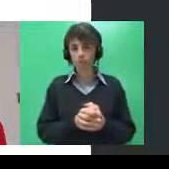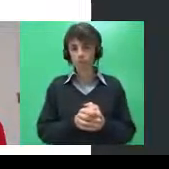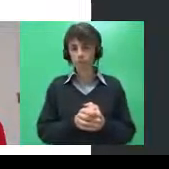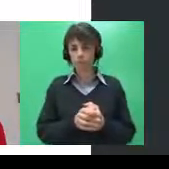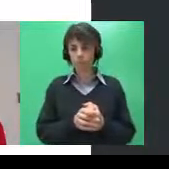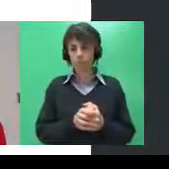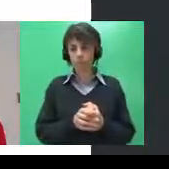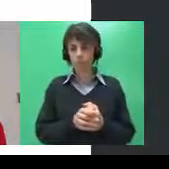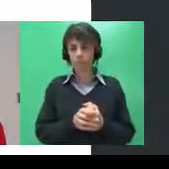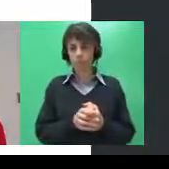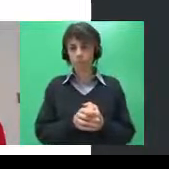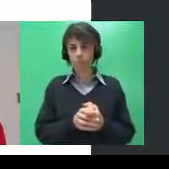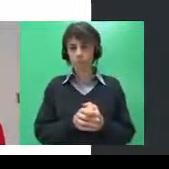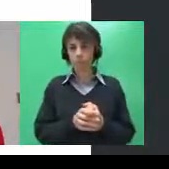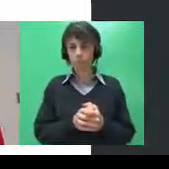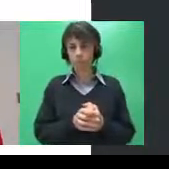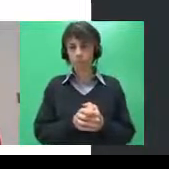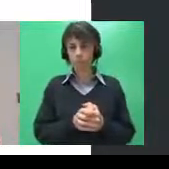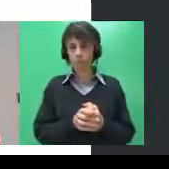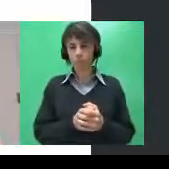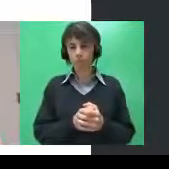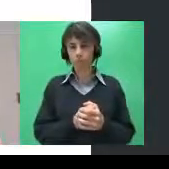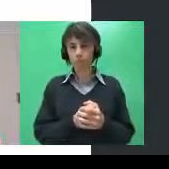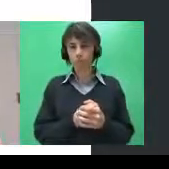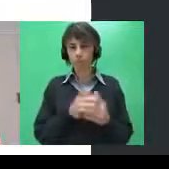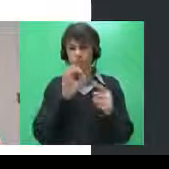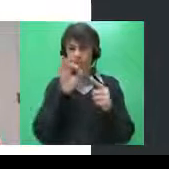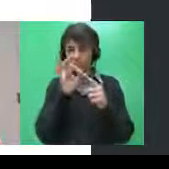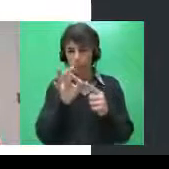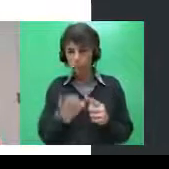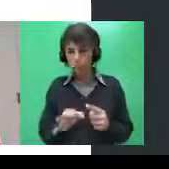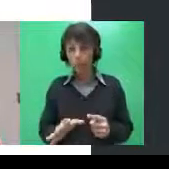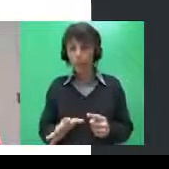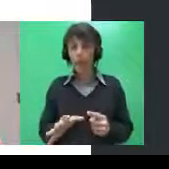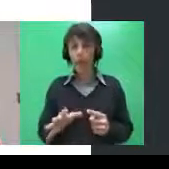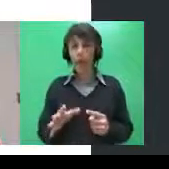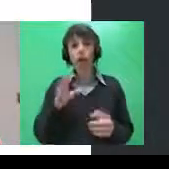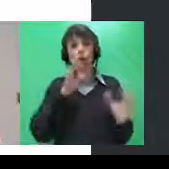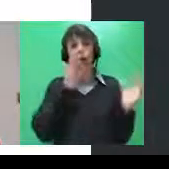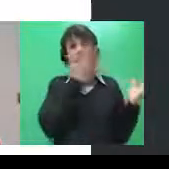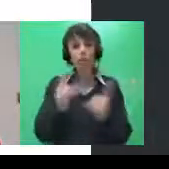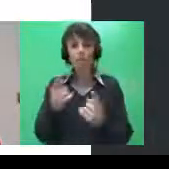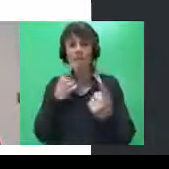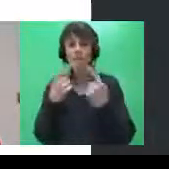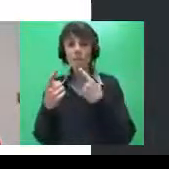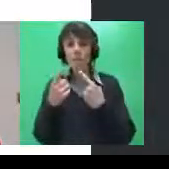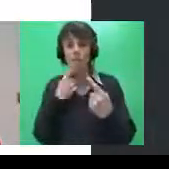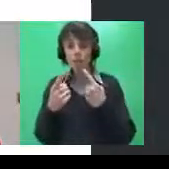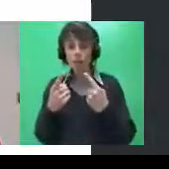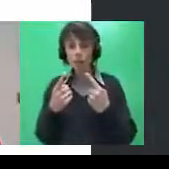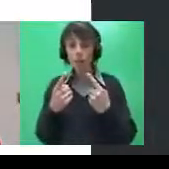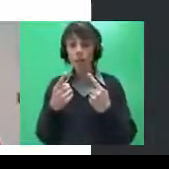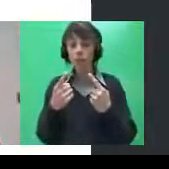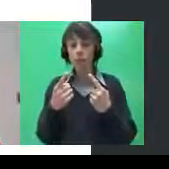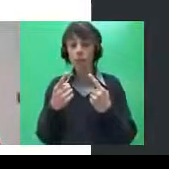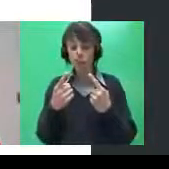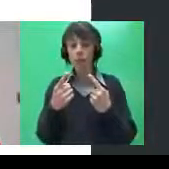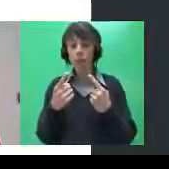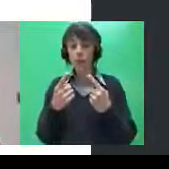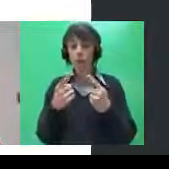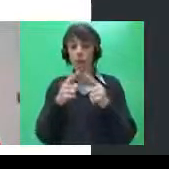So digging a bit deeper, what the Active Lives survey shows us is that, and what this slide on the bottom right-hand side